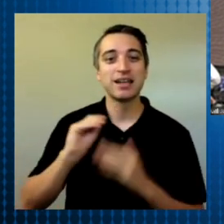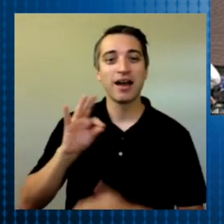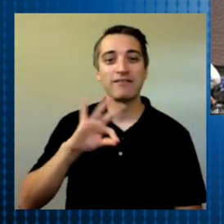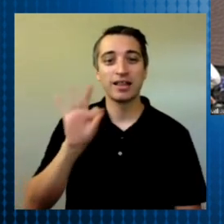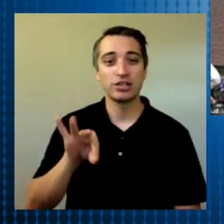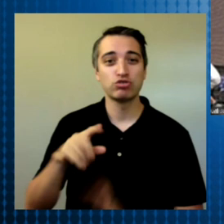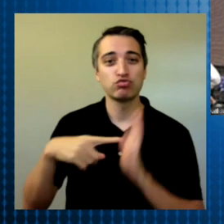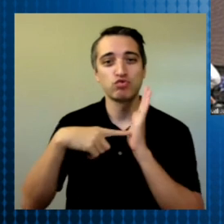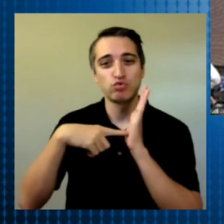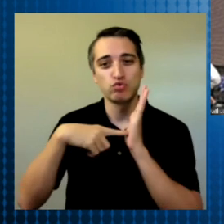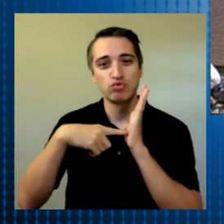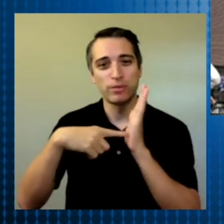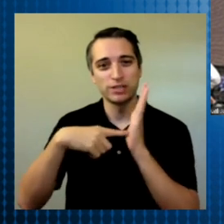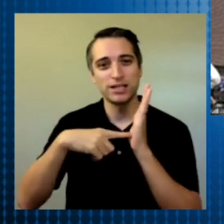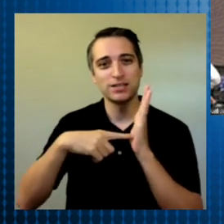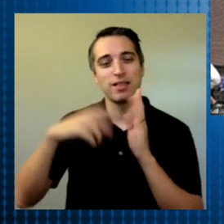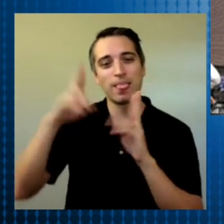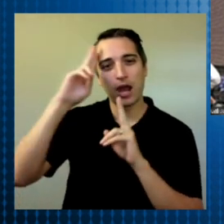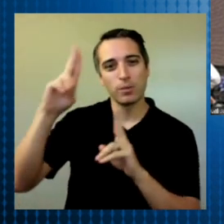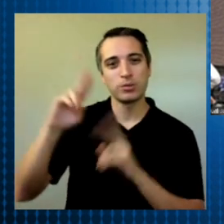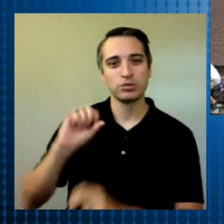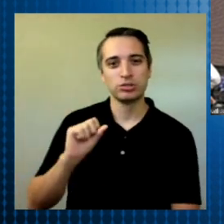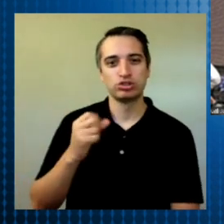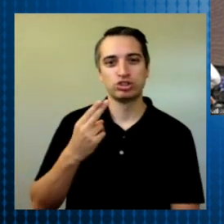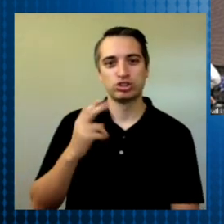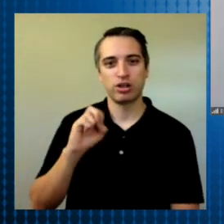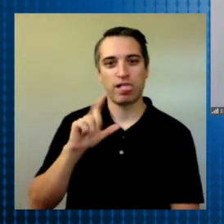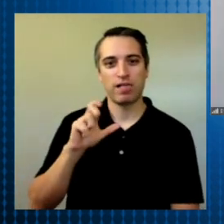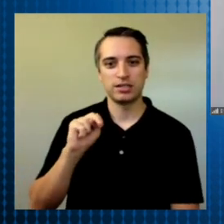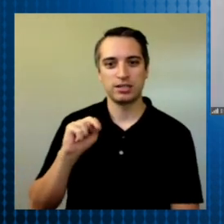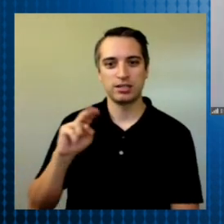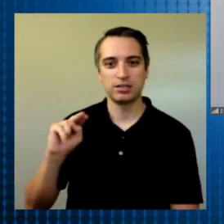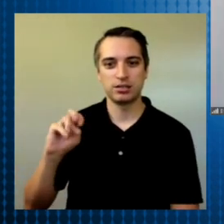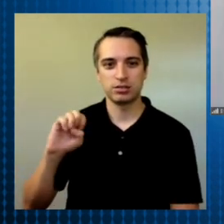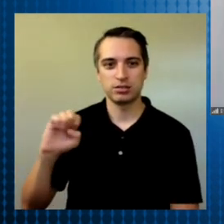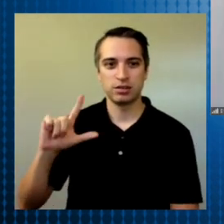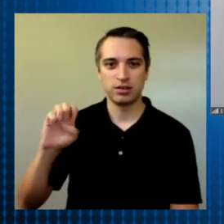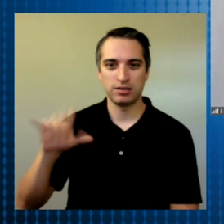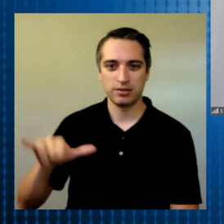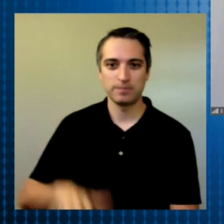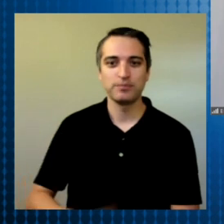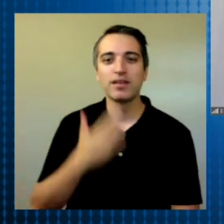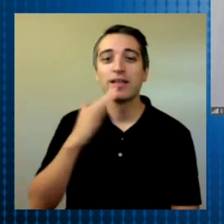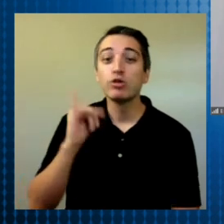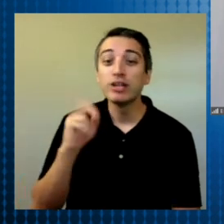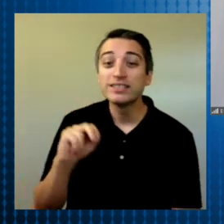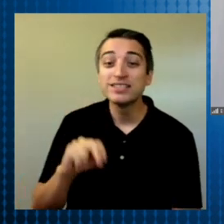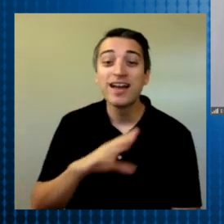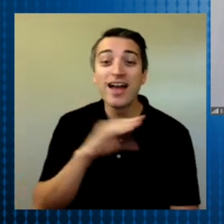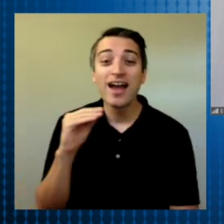representing the Honorable Sheldon Neal. Brian? Thank you, Jason. And thank you